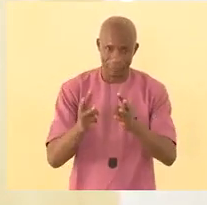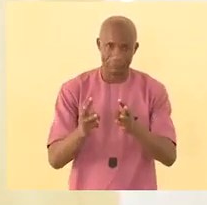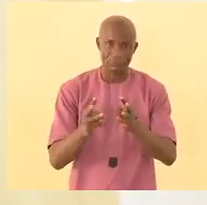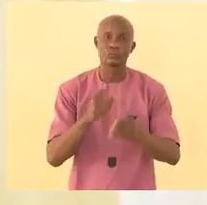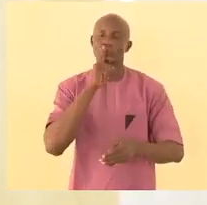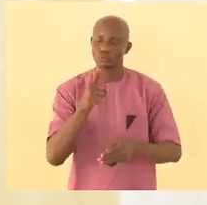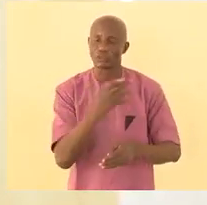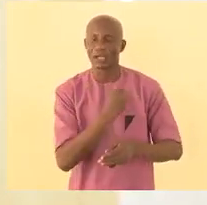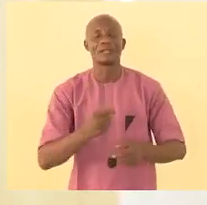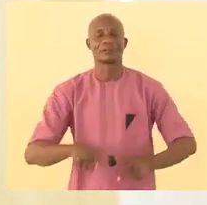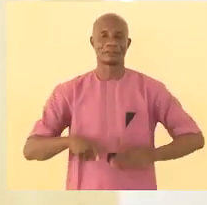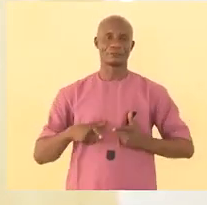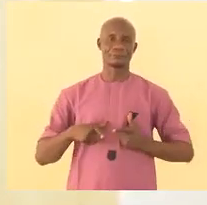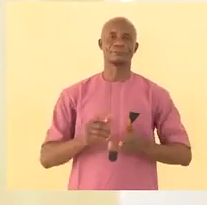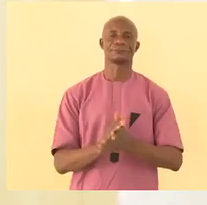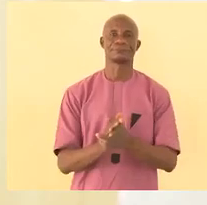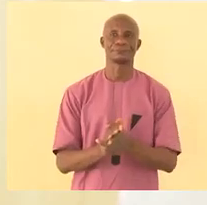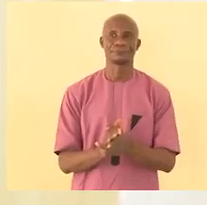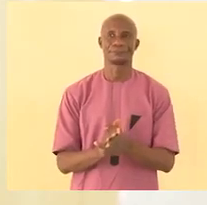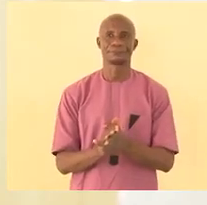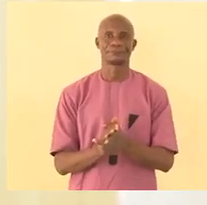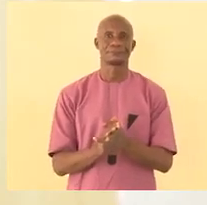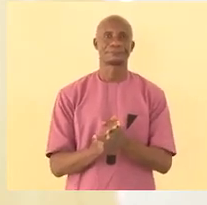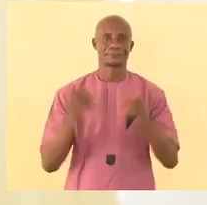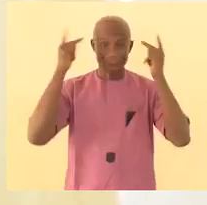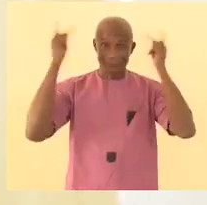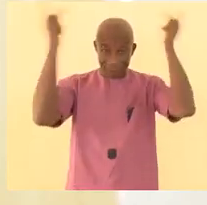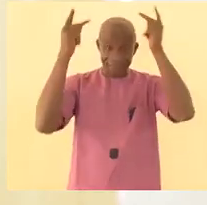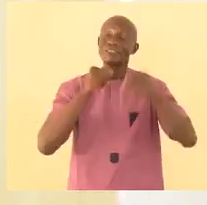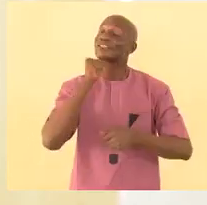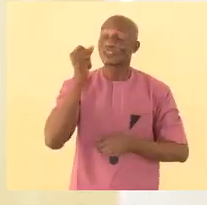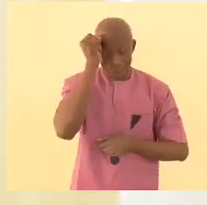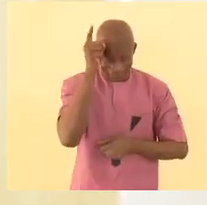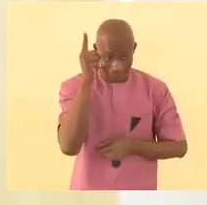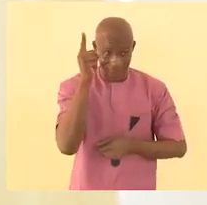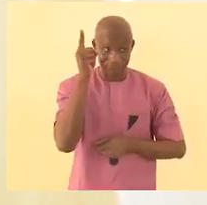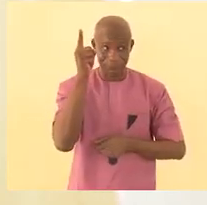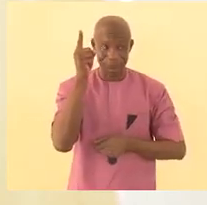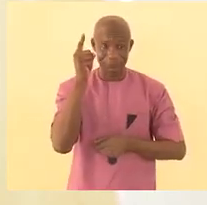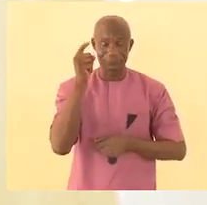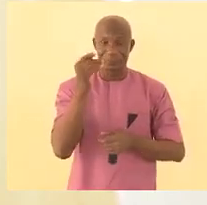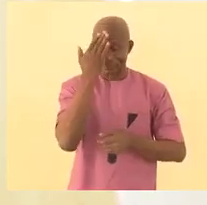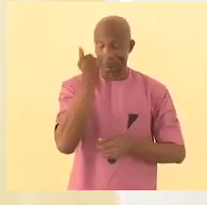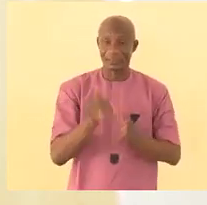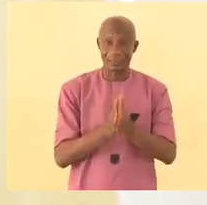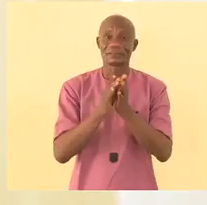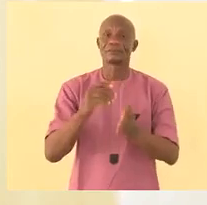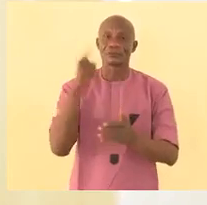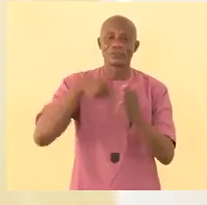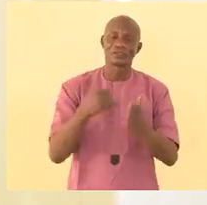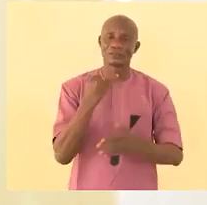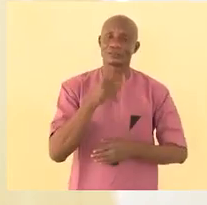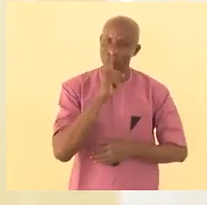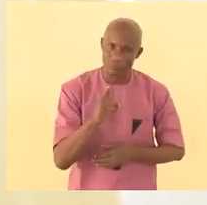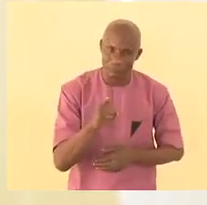truth, and the life. Okay. Pilate did not understand this and even asked, truth?